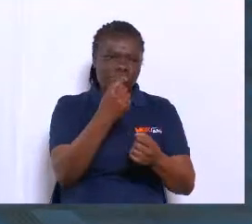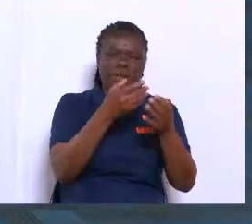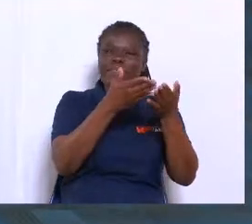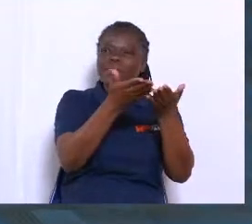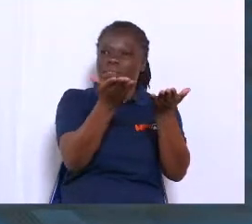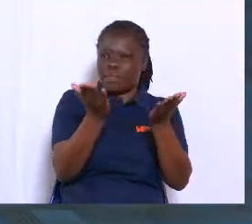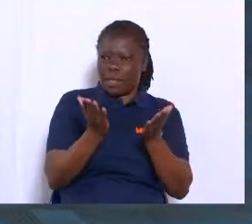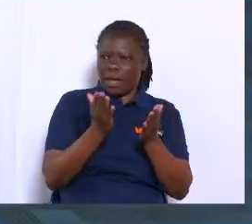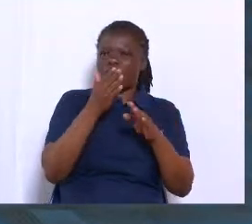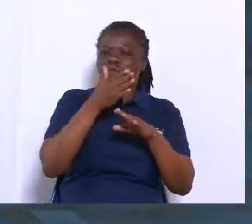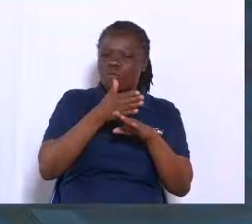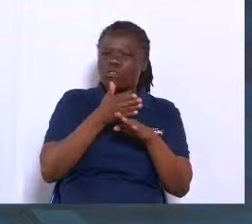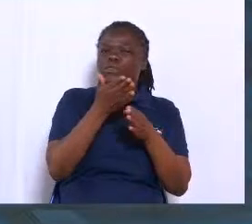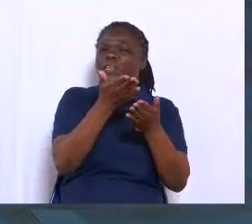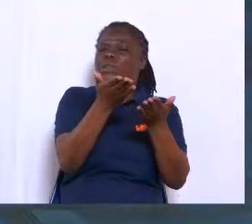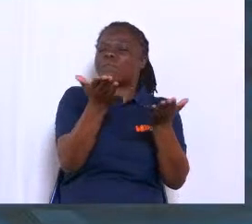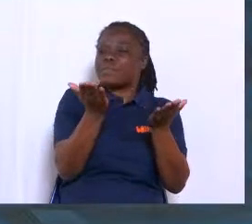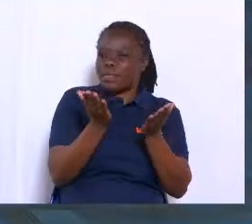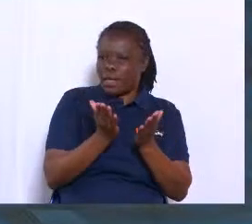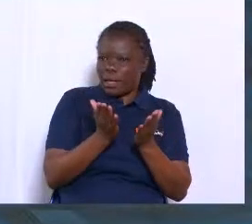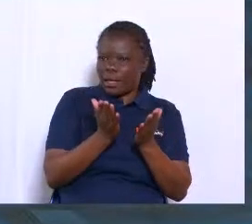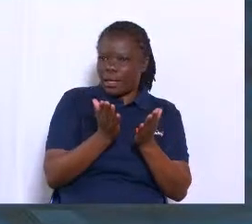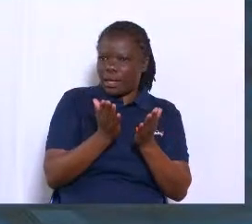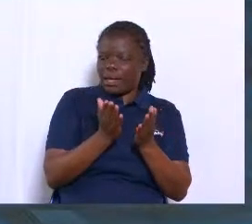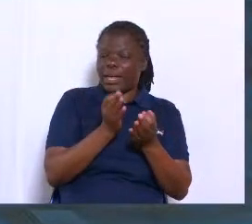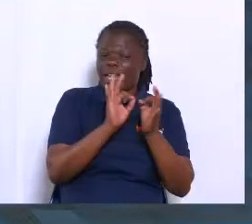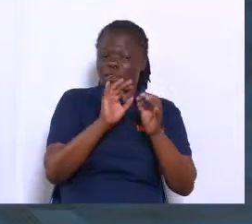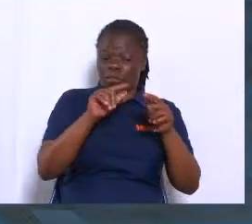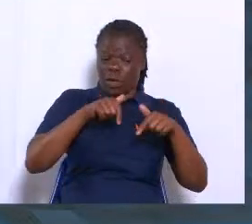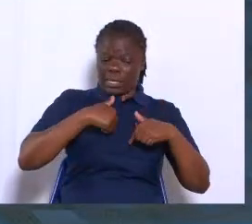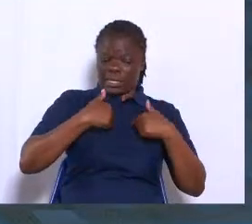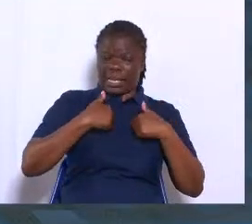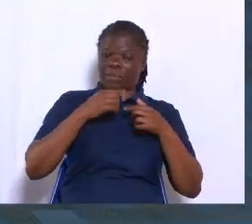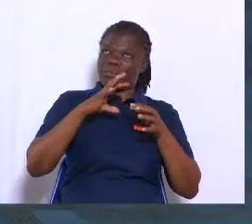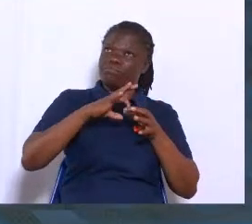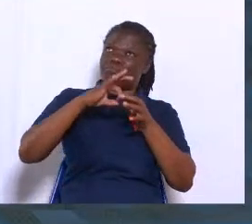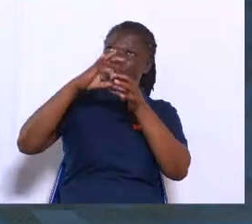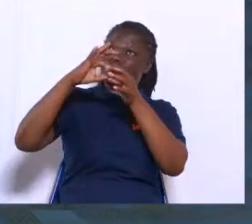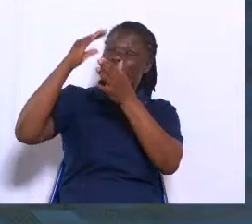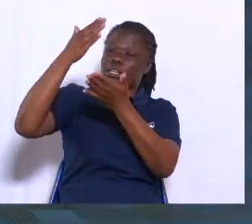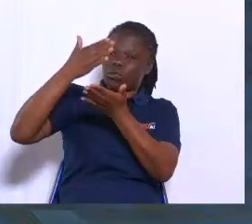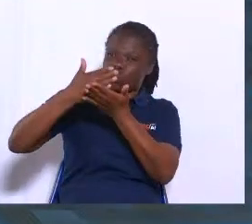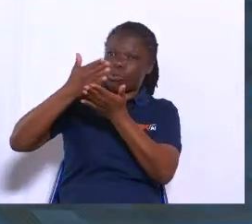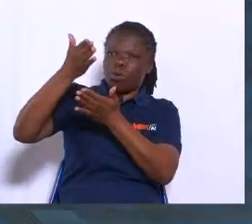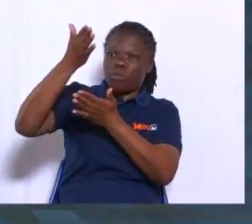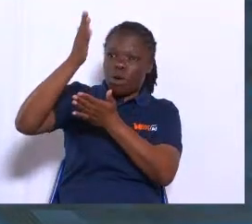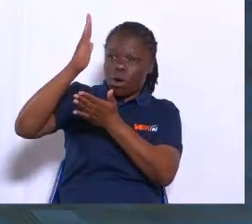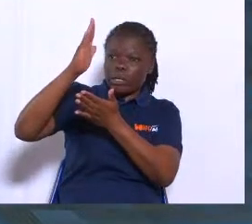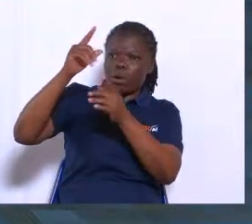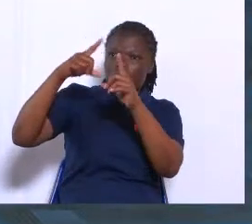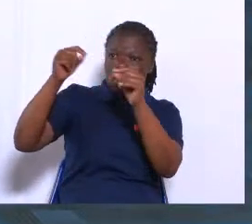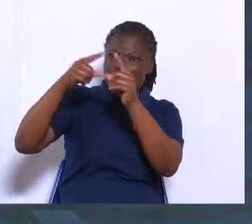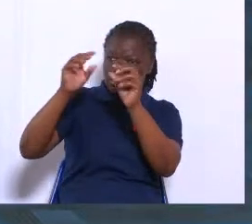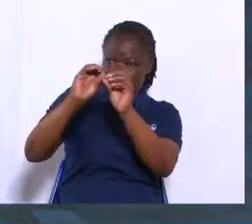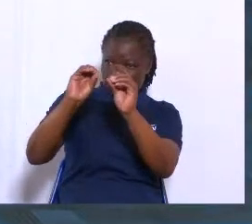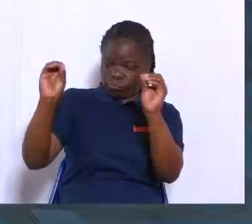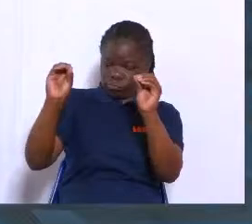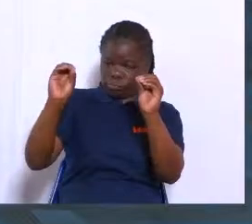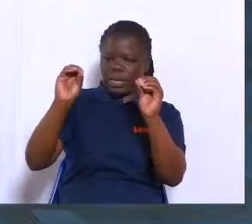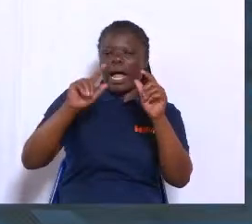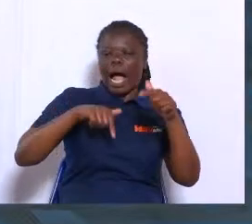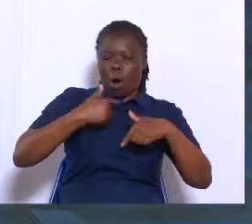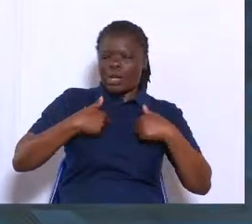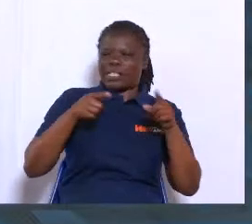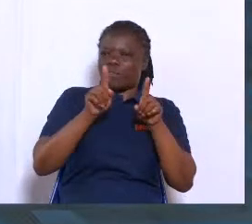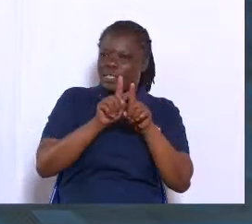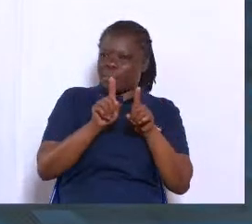so deceptive, that unless we are anchored in the truth of God's word, we too